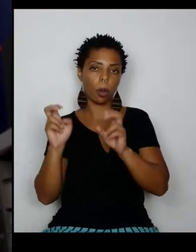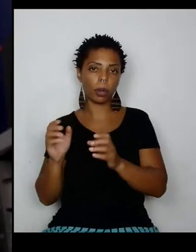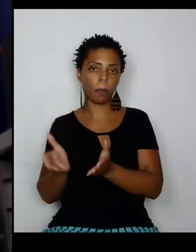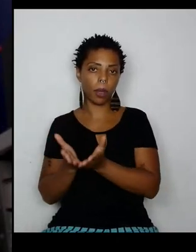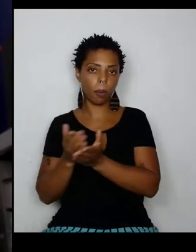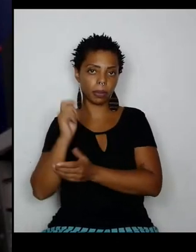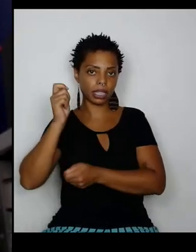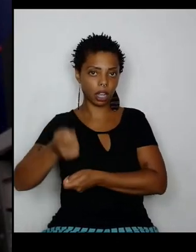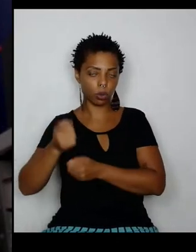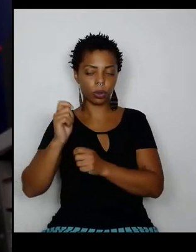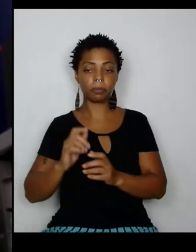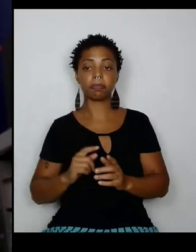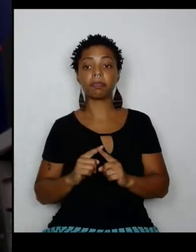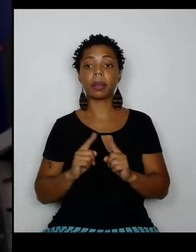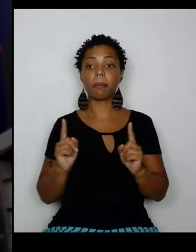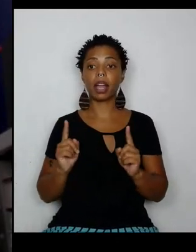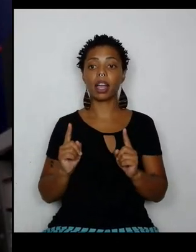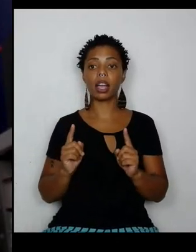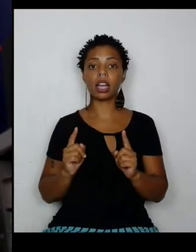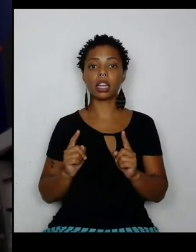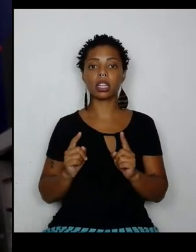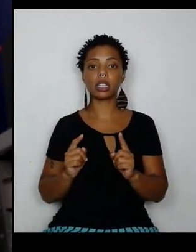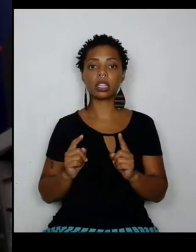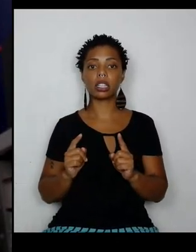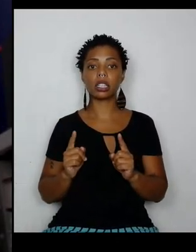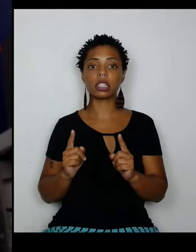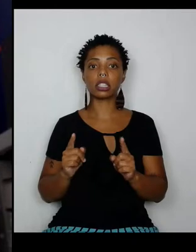about the fisherman painting